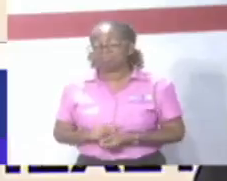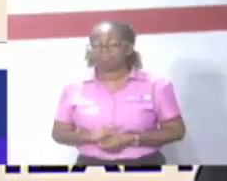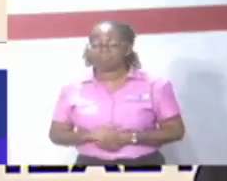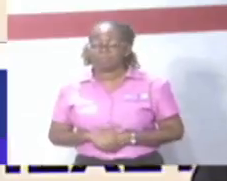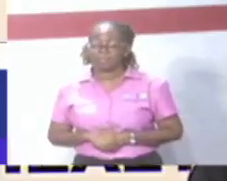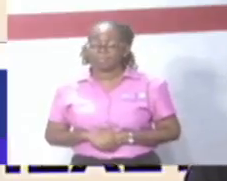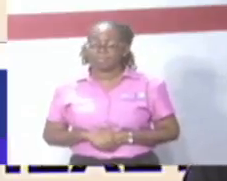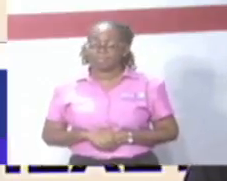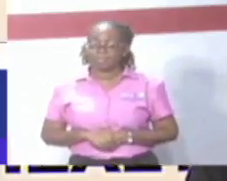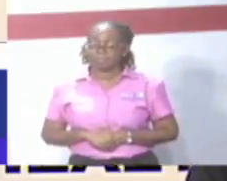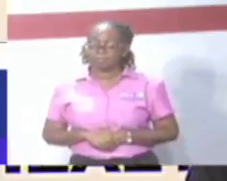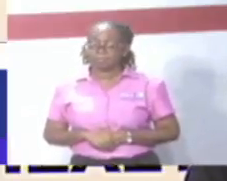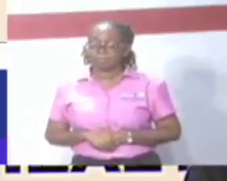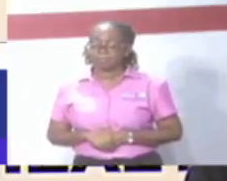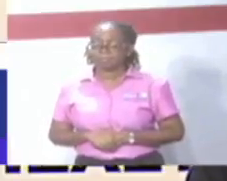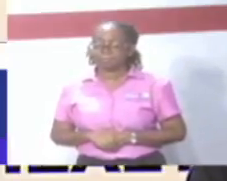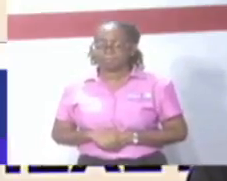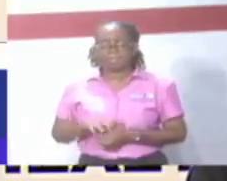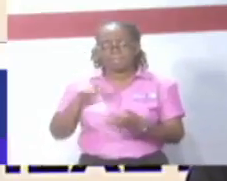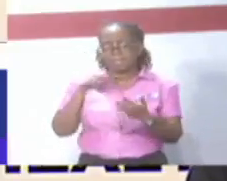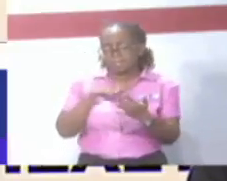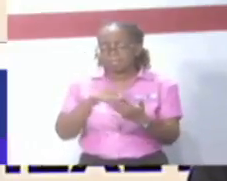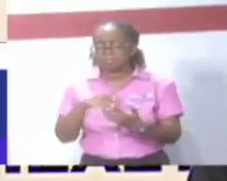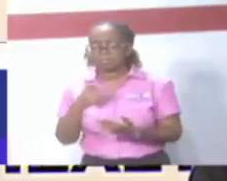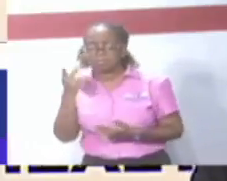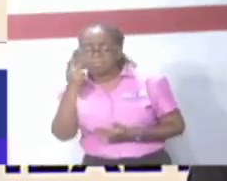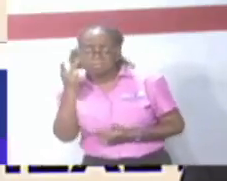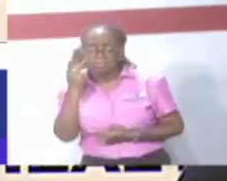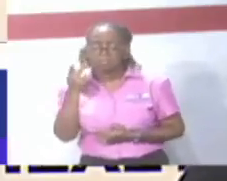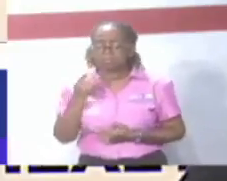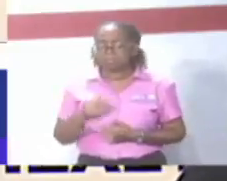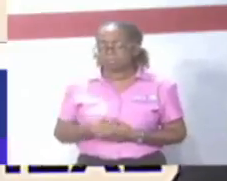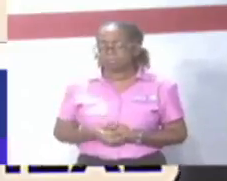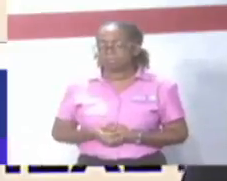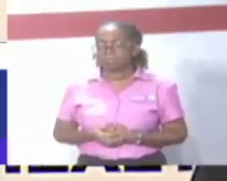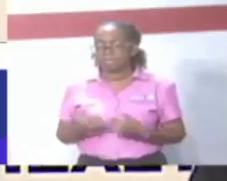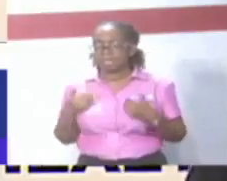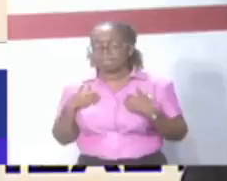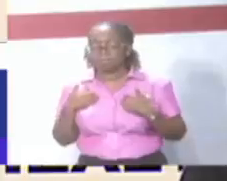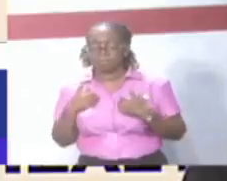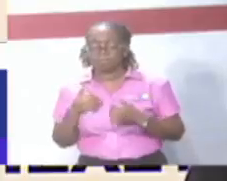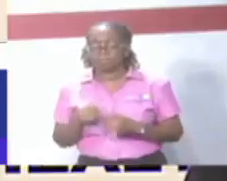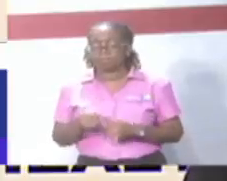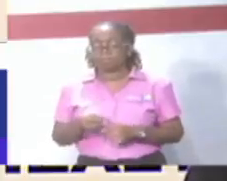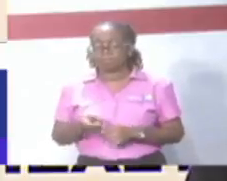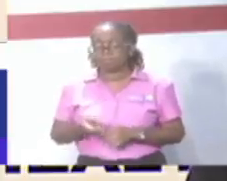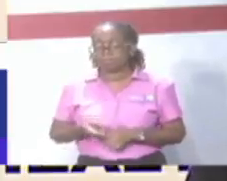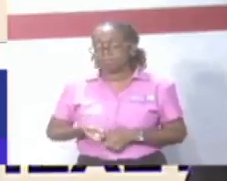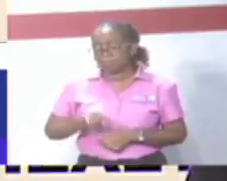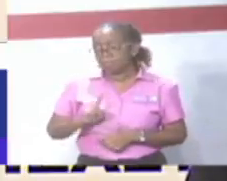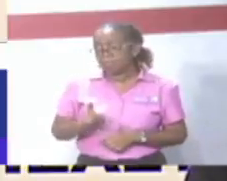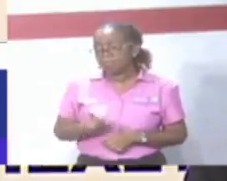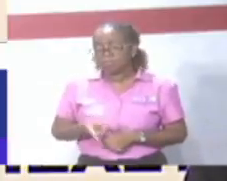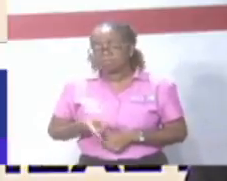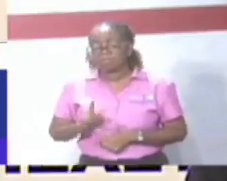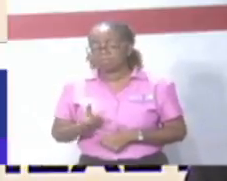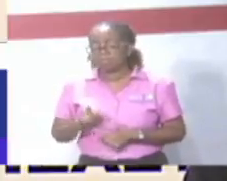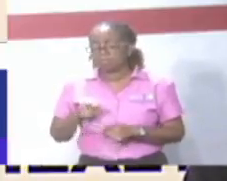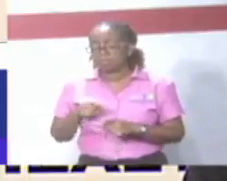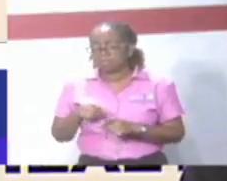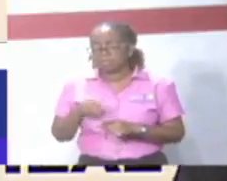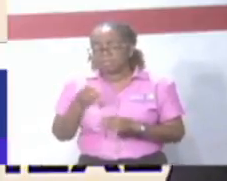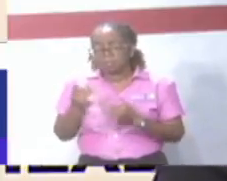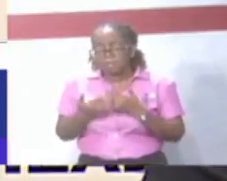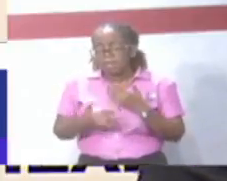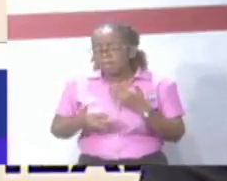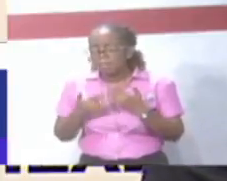coronavirus attacks the blood vessels going to the penis. It attacks it. it hinders the blood flow.